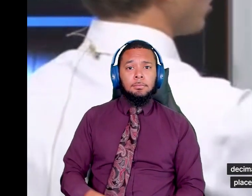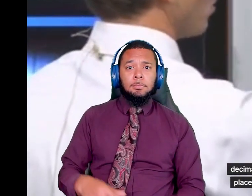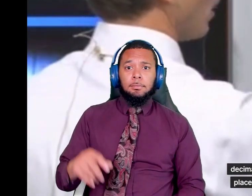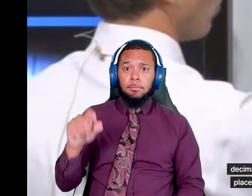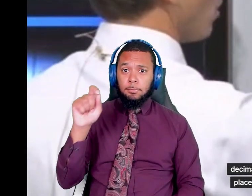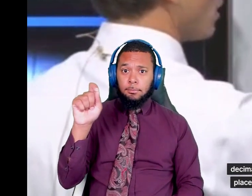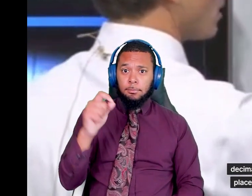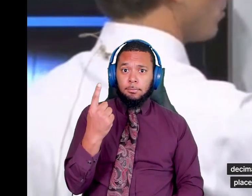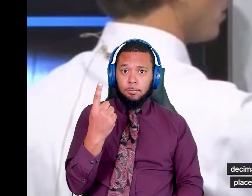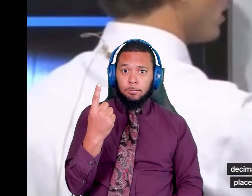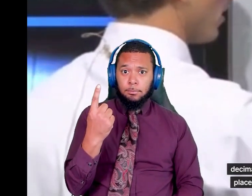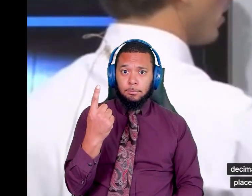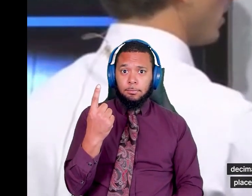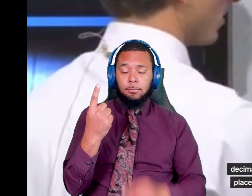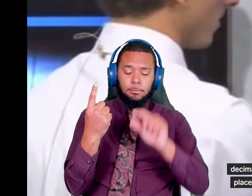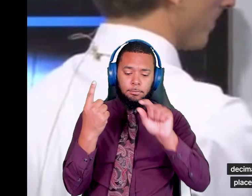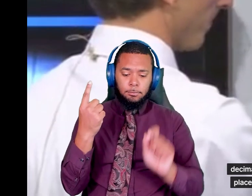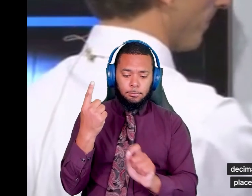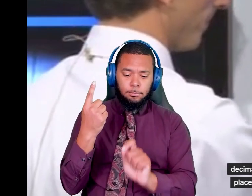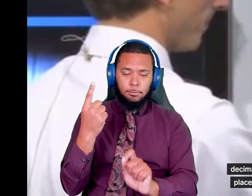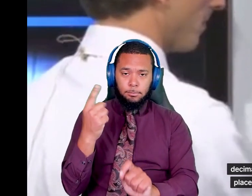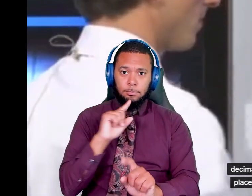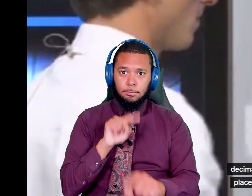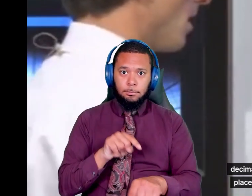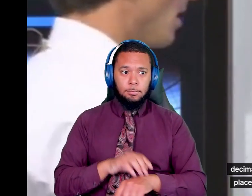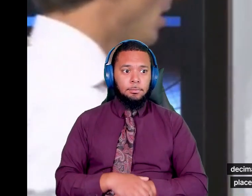decimal place, so we'll have 1 decimal place in our answer.